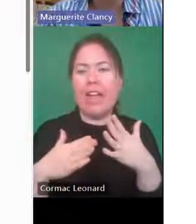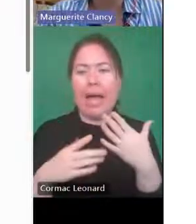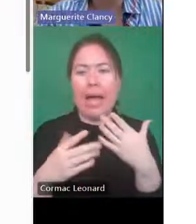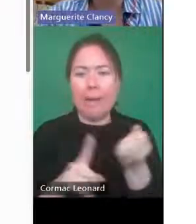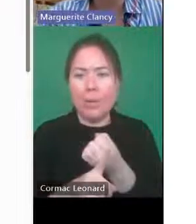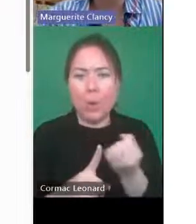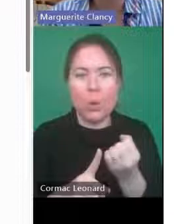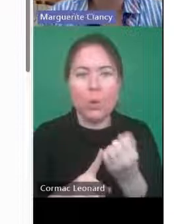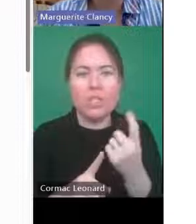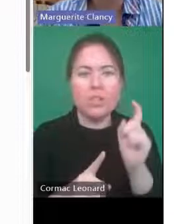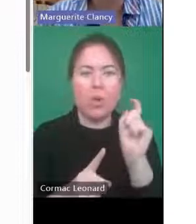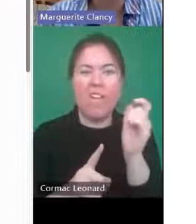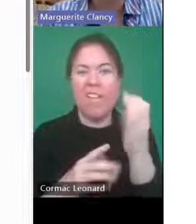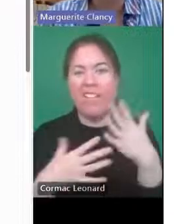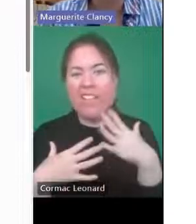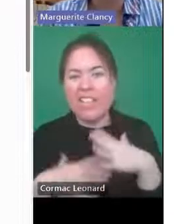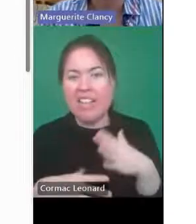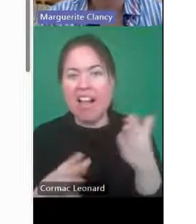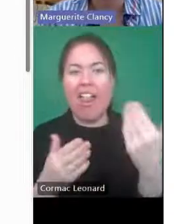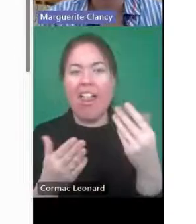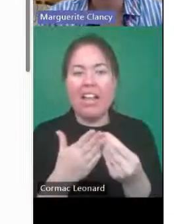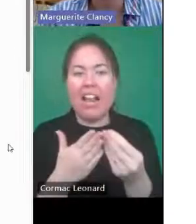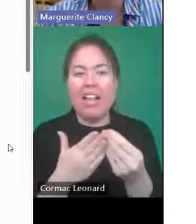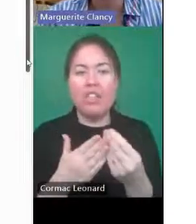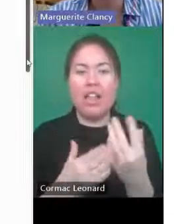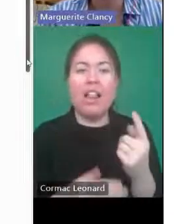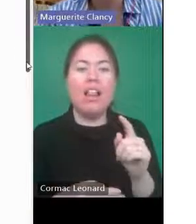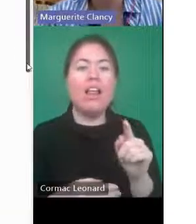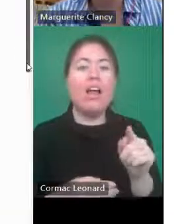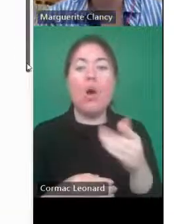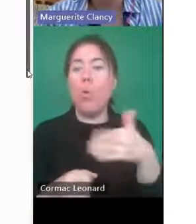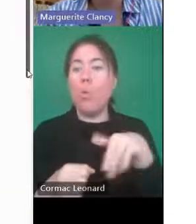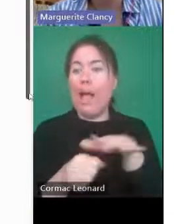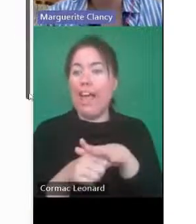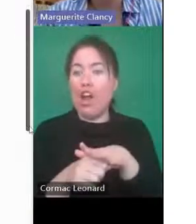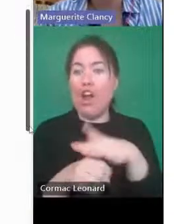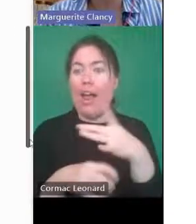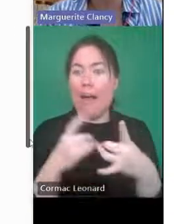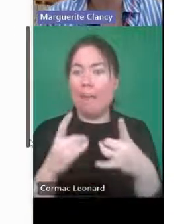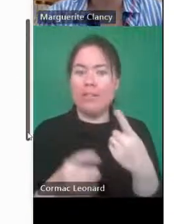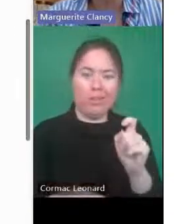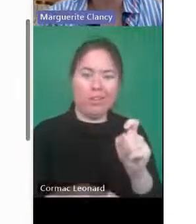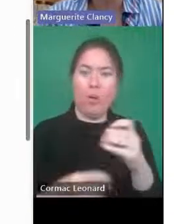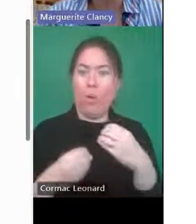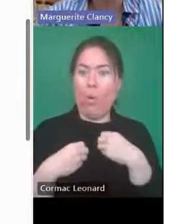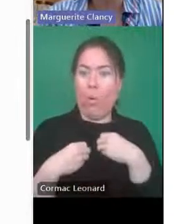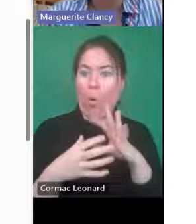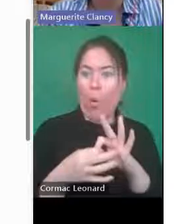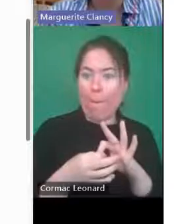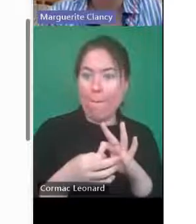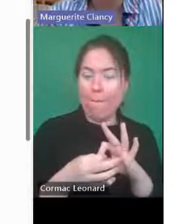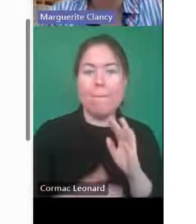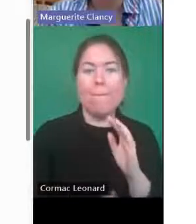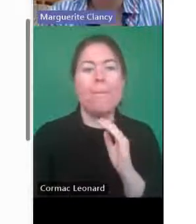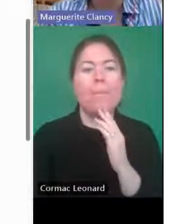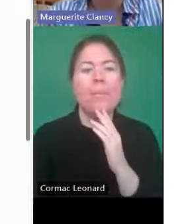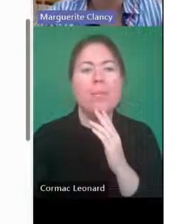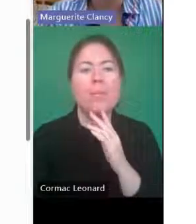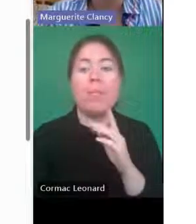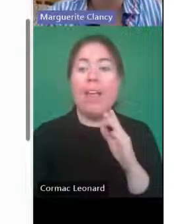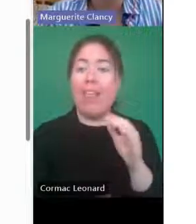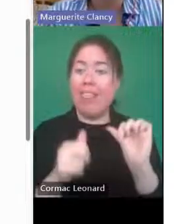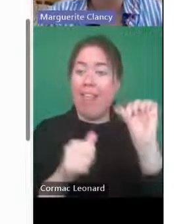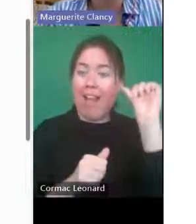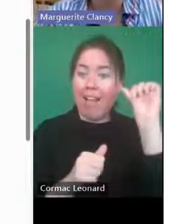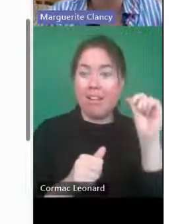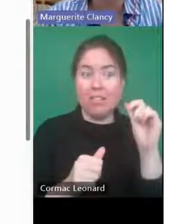can say the location. So in this case, it's actually own home. And is the adult at risk of abuse aware that the concern